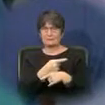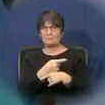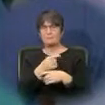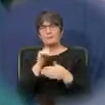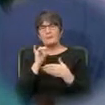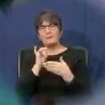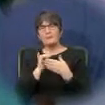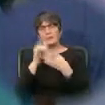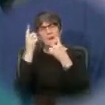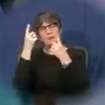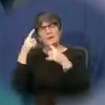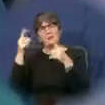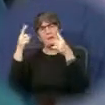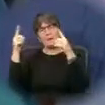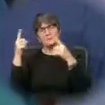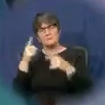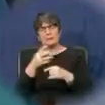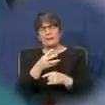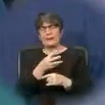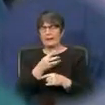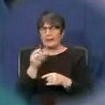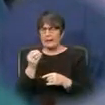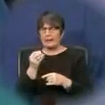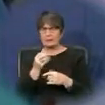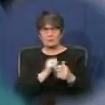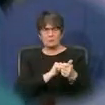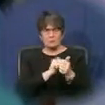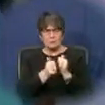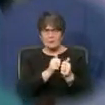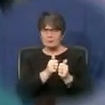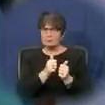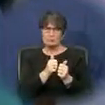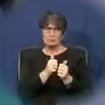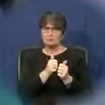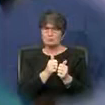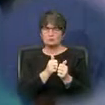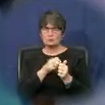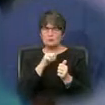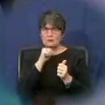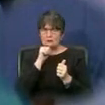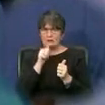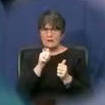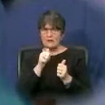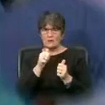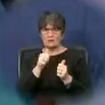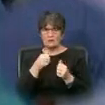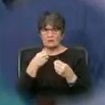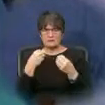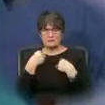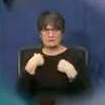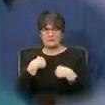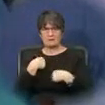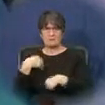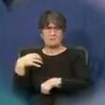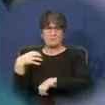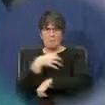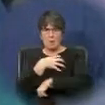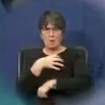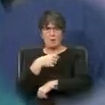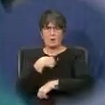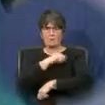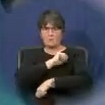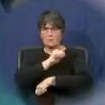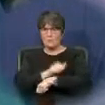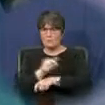the accomplishments and that competitive spirit is not to move us to just gain power and authority over